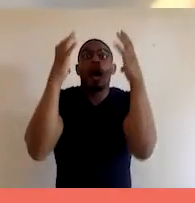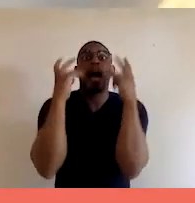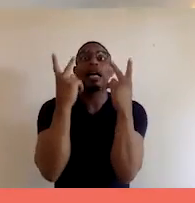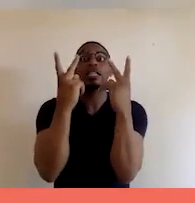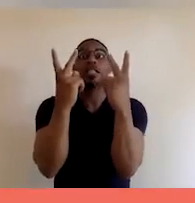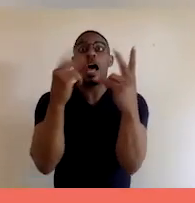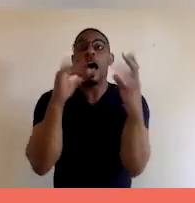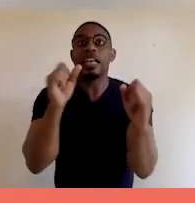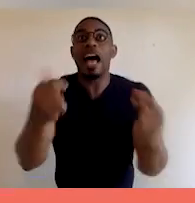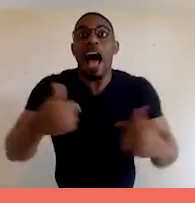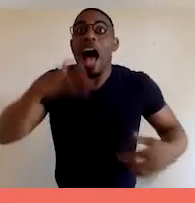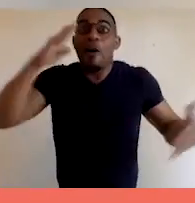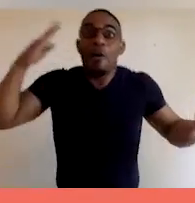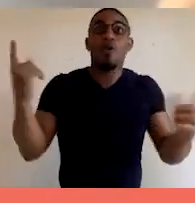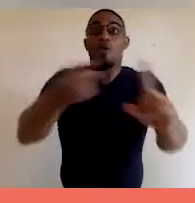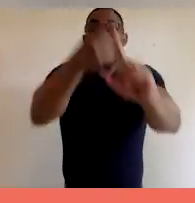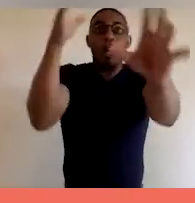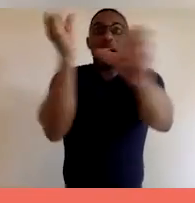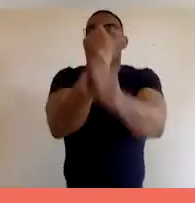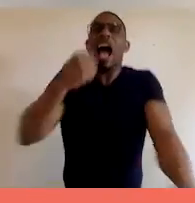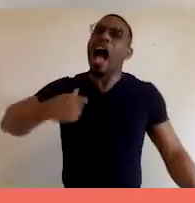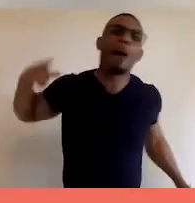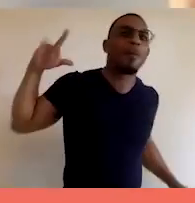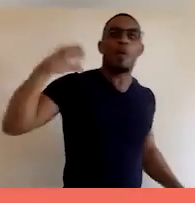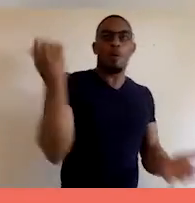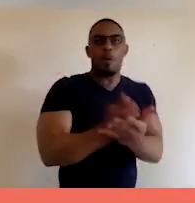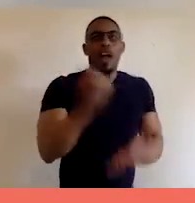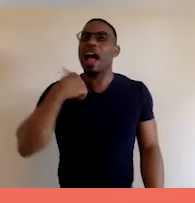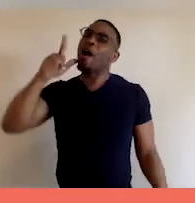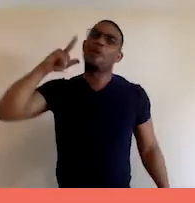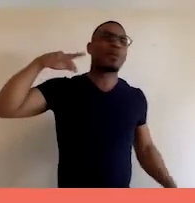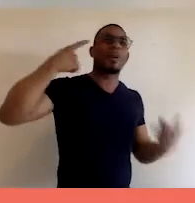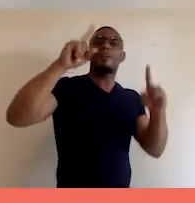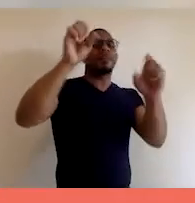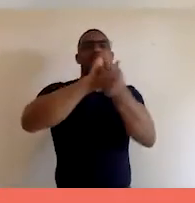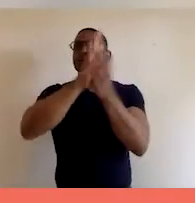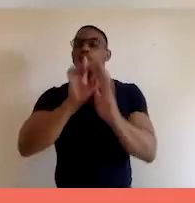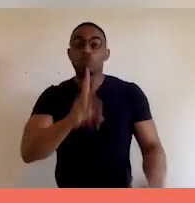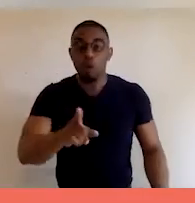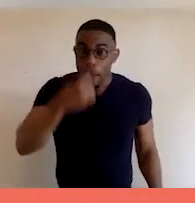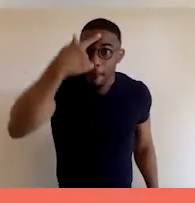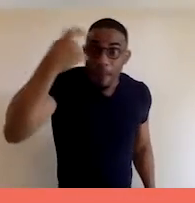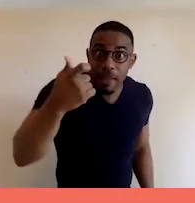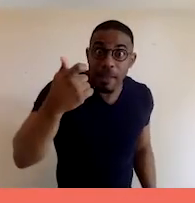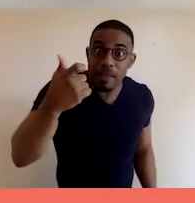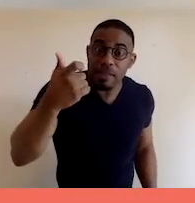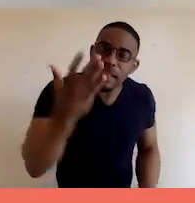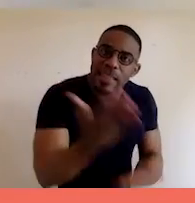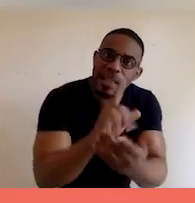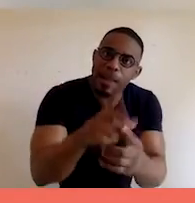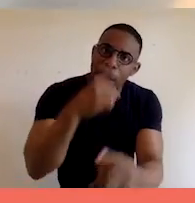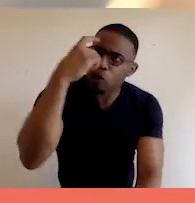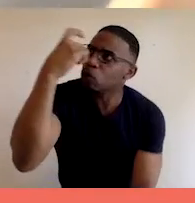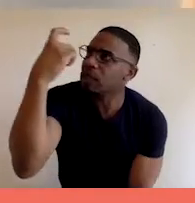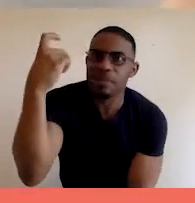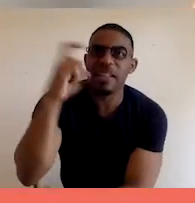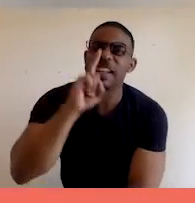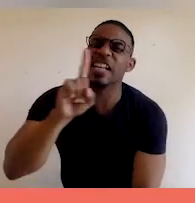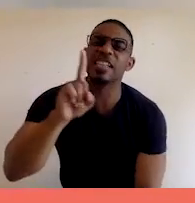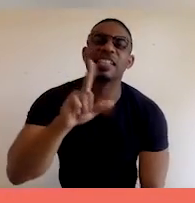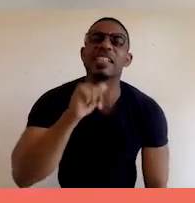vision. And I said, I'm going straight for it. I'm going to win. I'm going to make my dream come true, because the thing about a dream, it